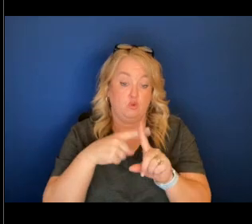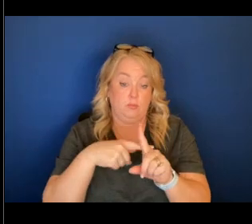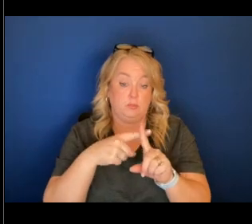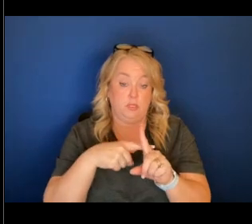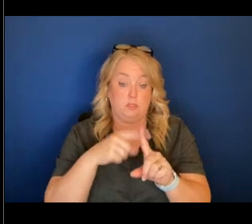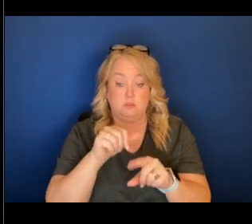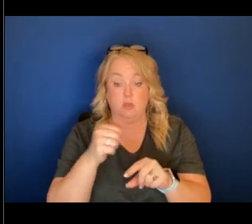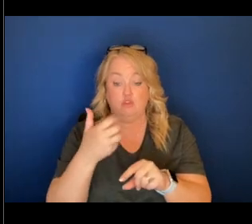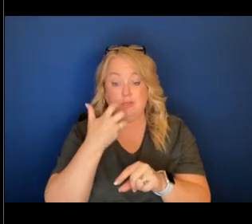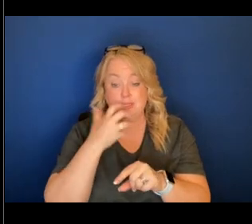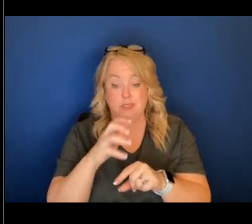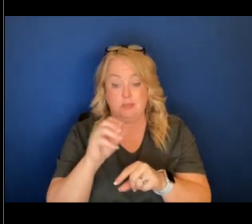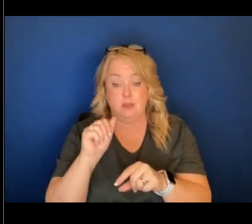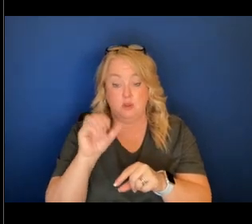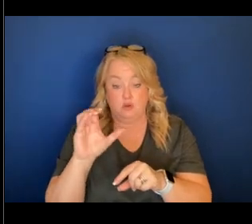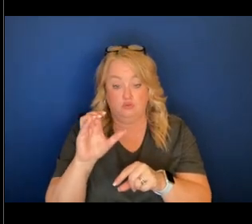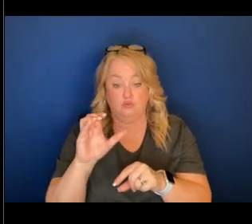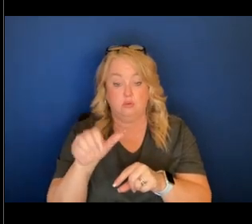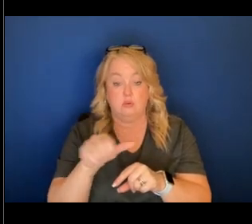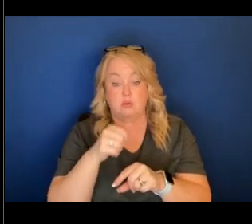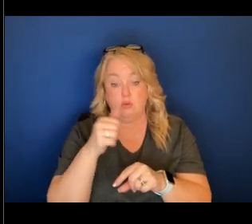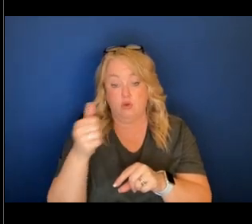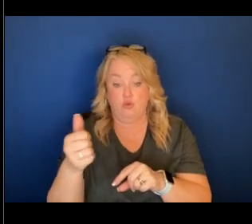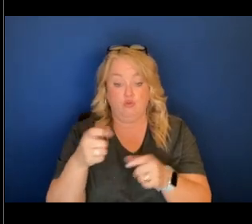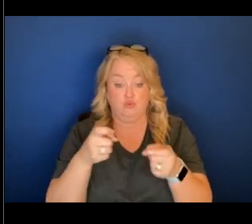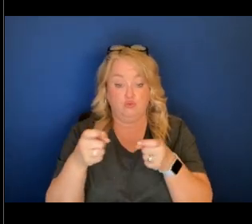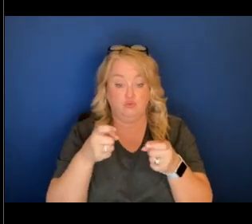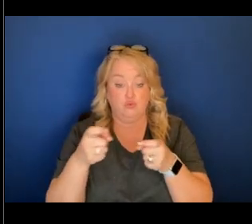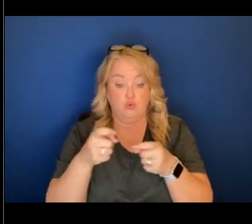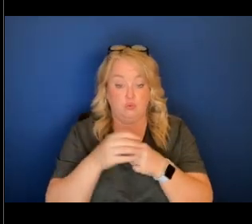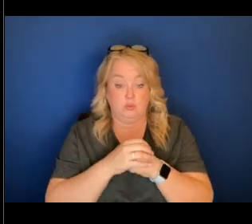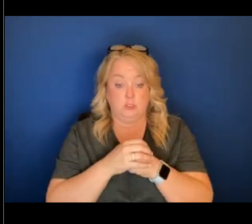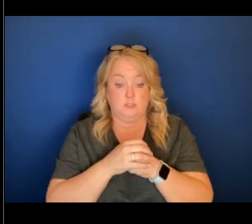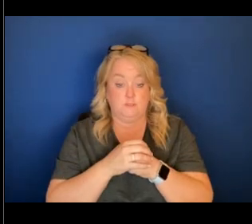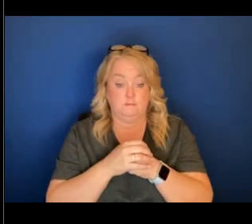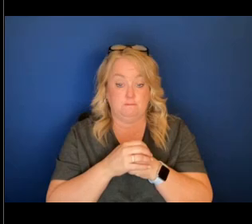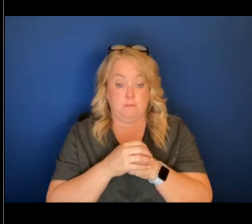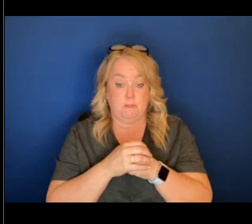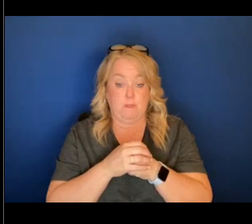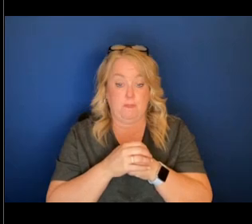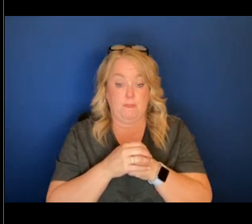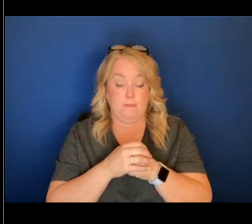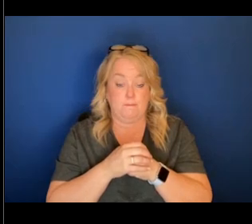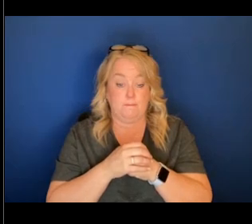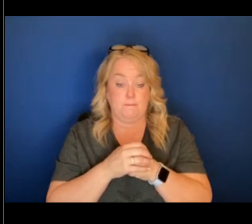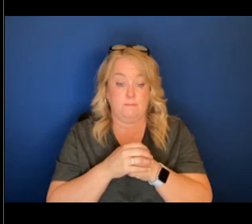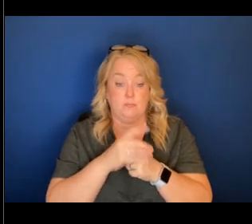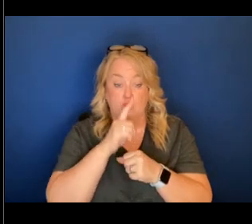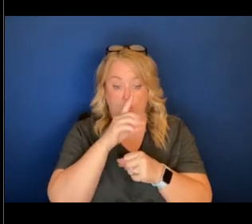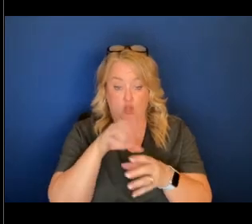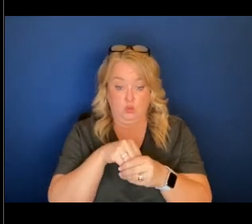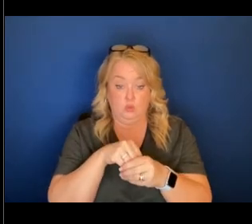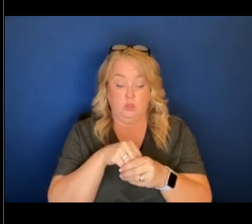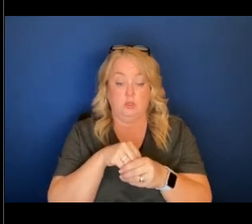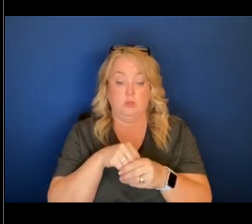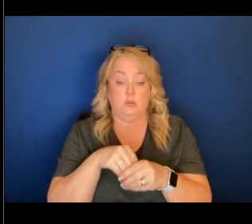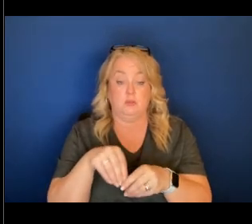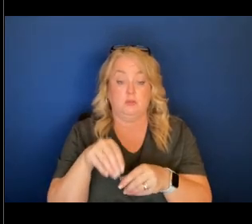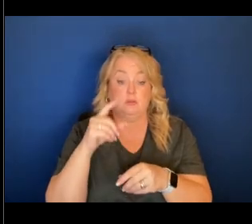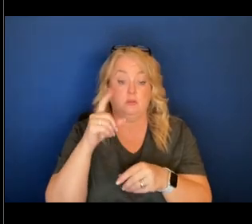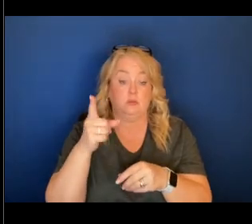Thermostats and other heating, air conditioning, and ventilation controls are included. Ceiling